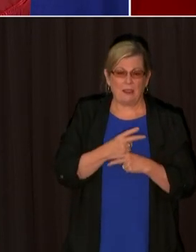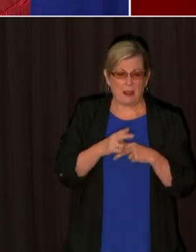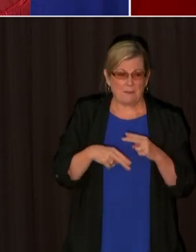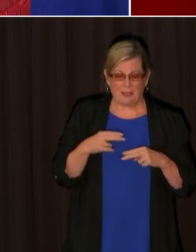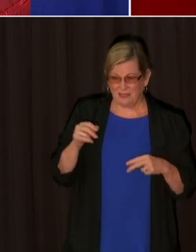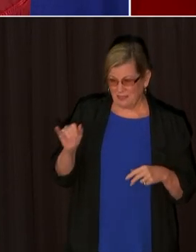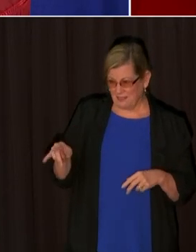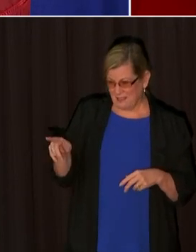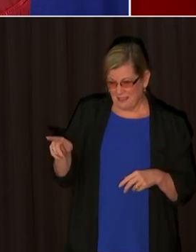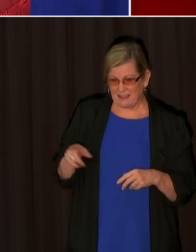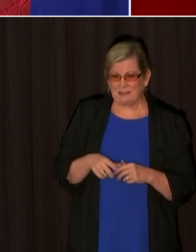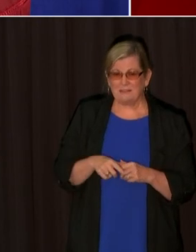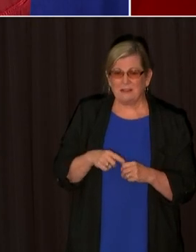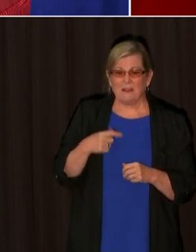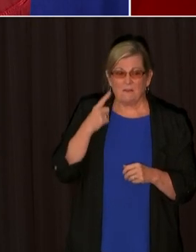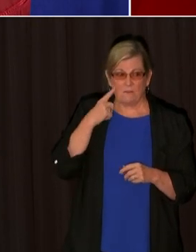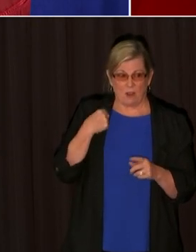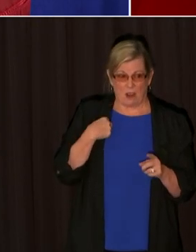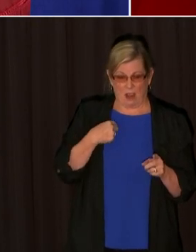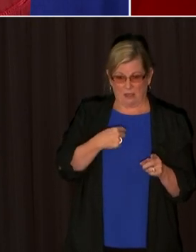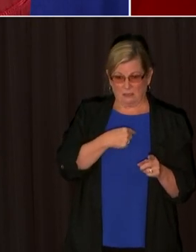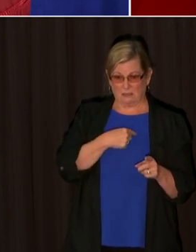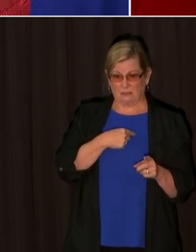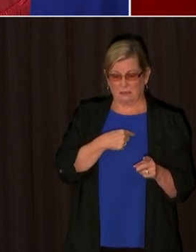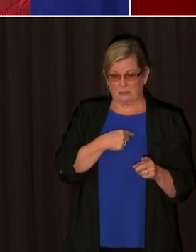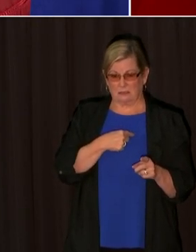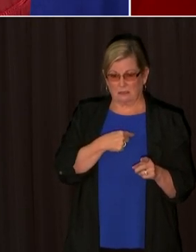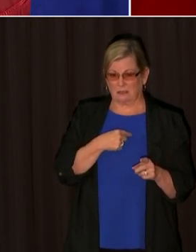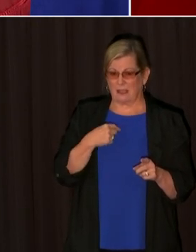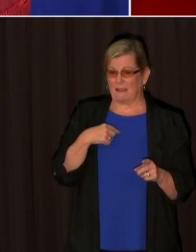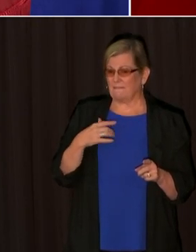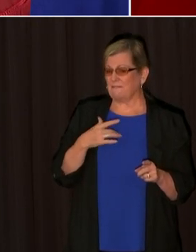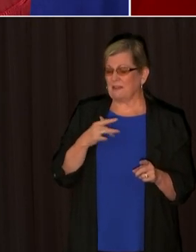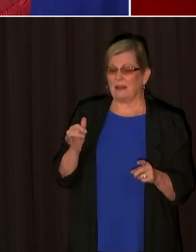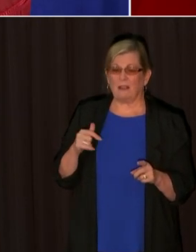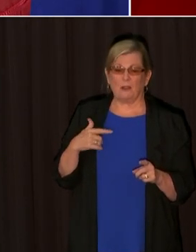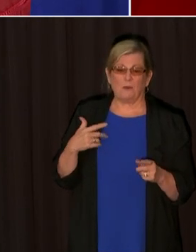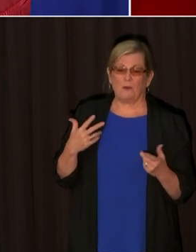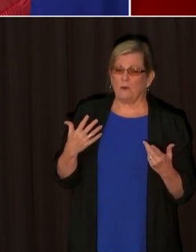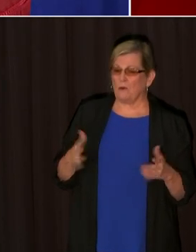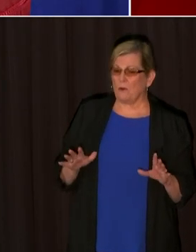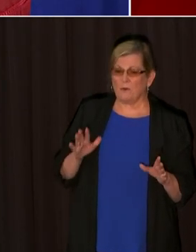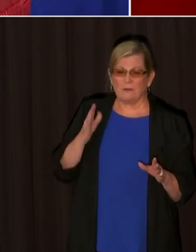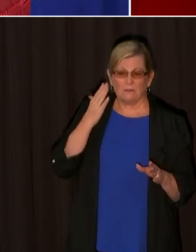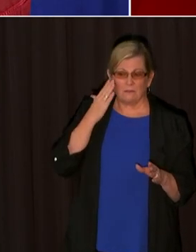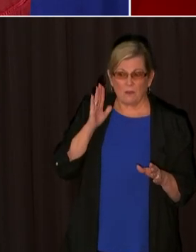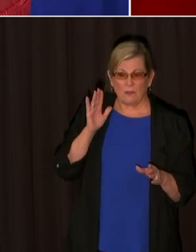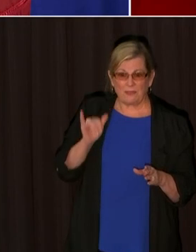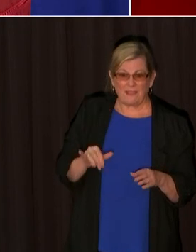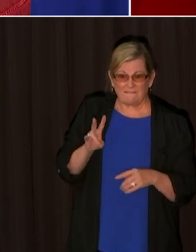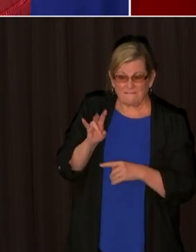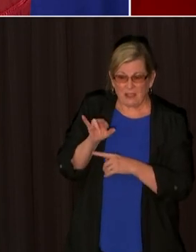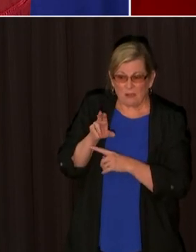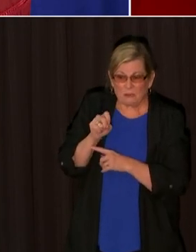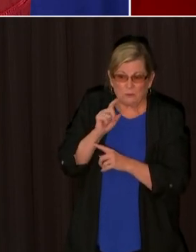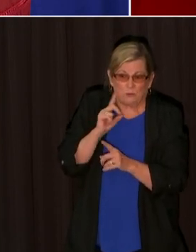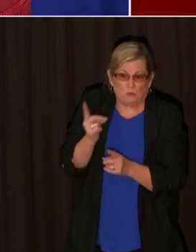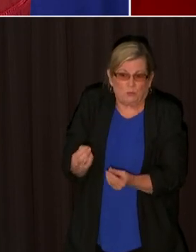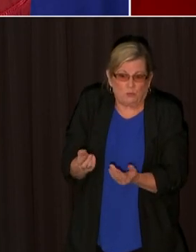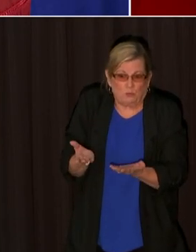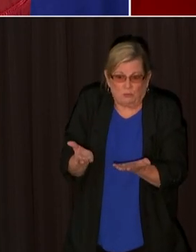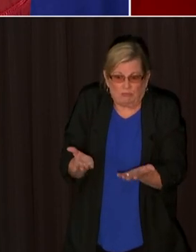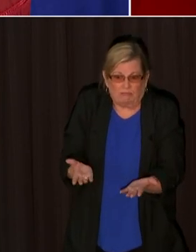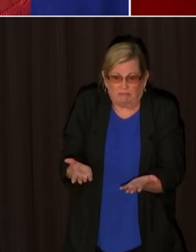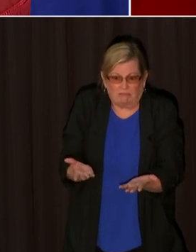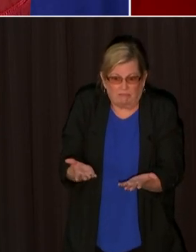But for us, I just feel like we don't know what this virus is going to do. We have followed